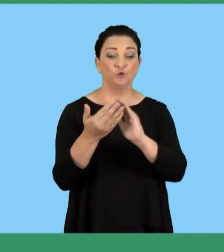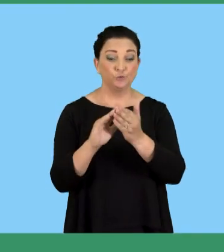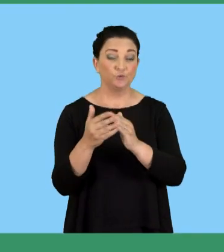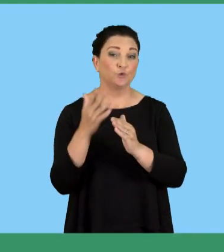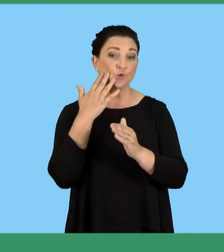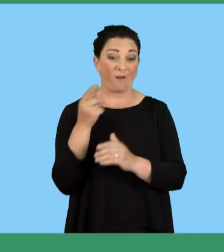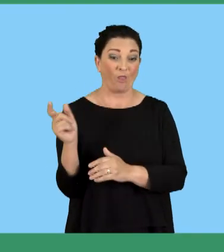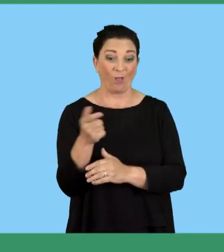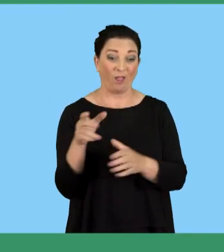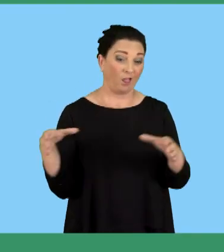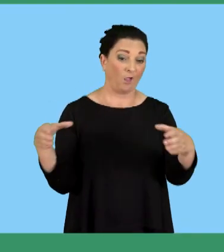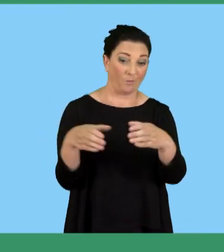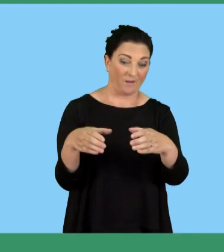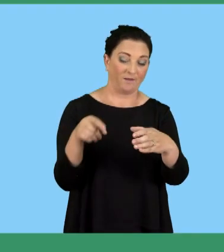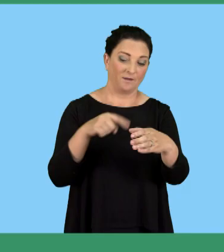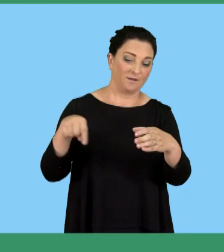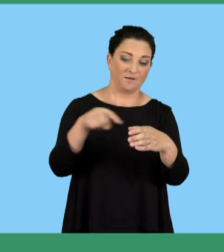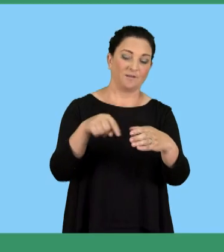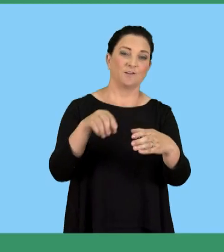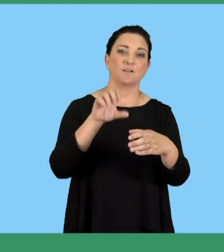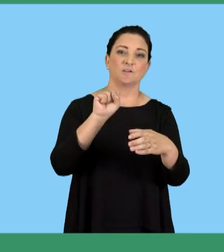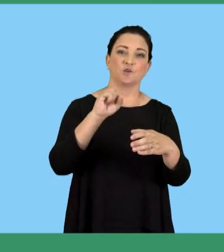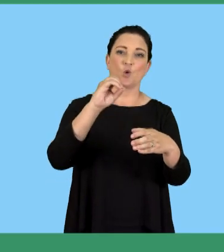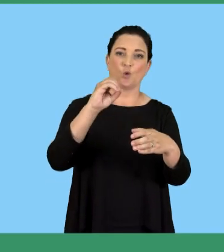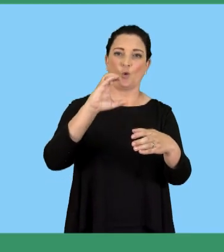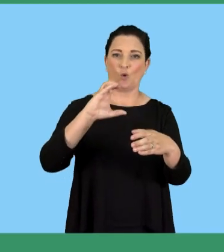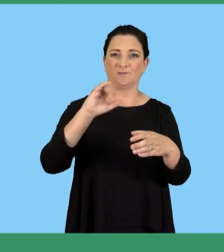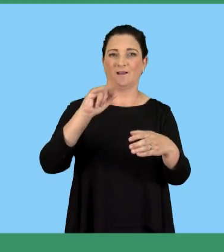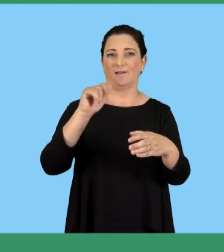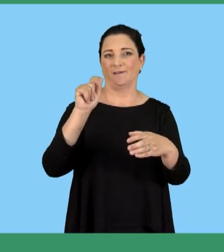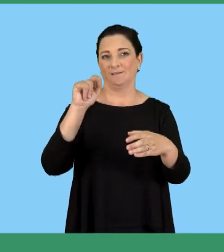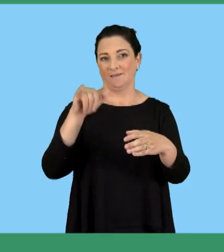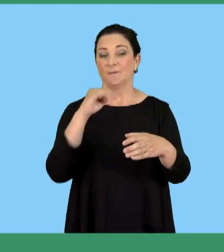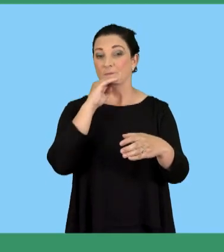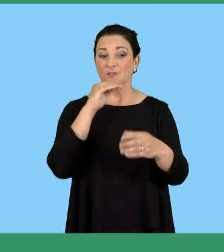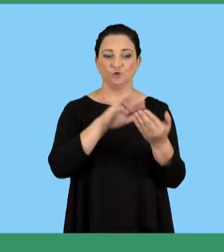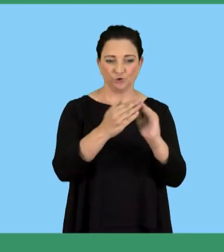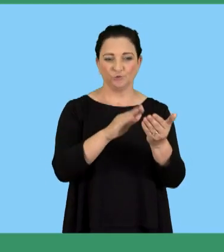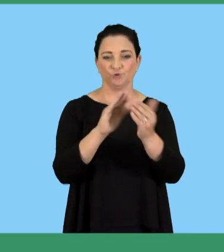or communities when they are combined, we call them society.